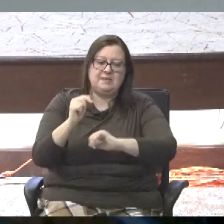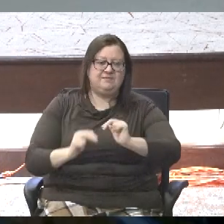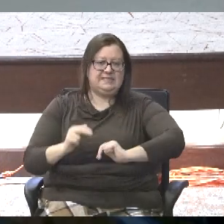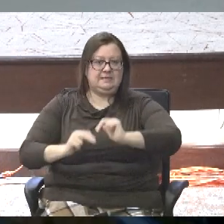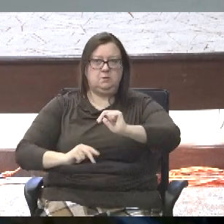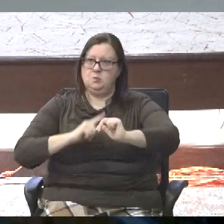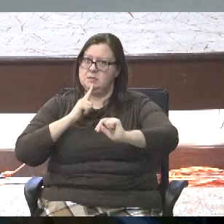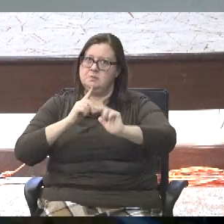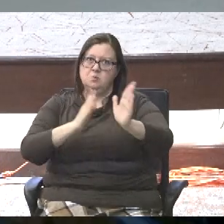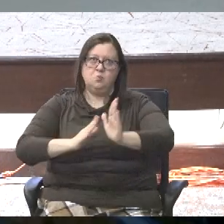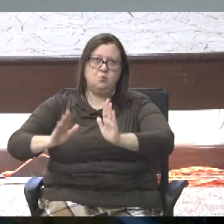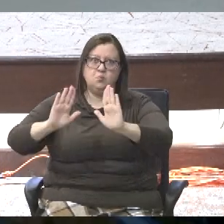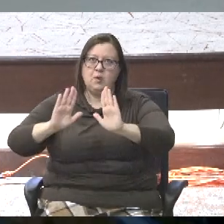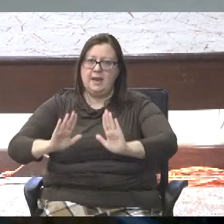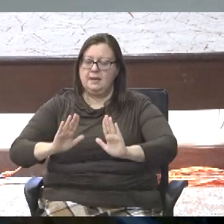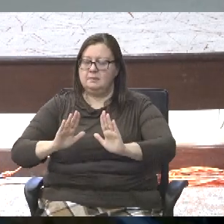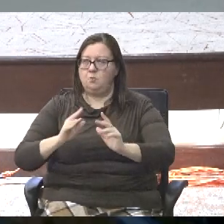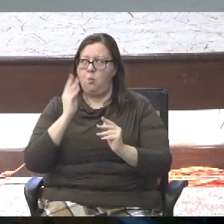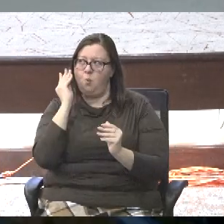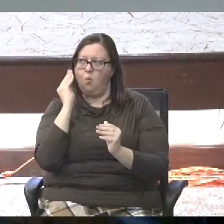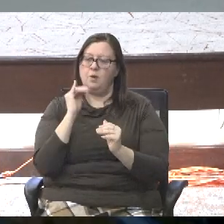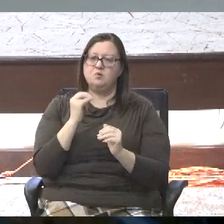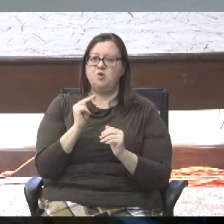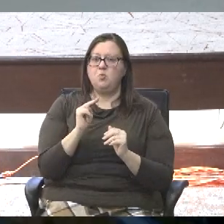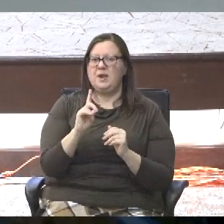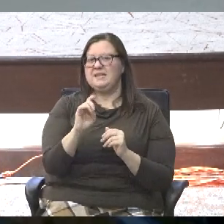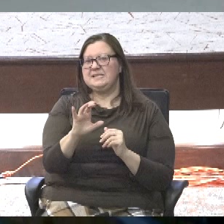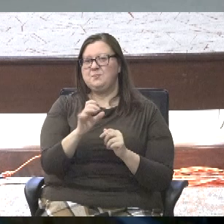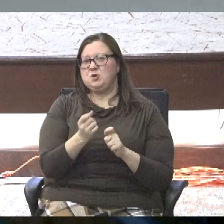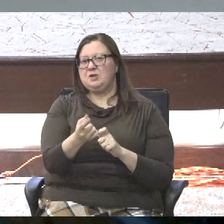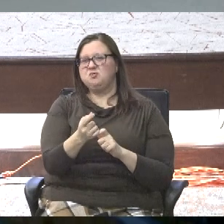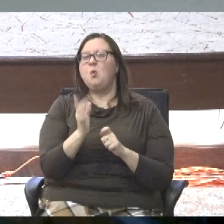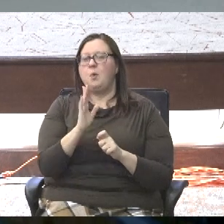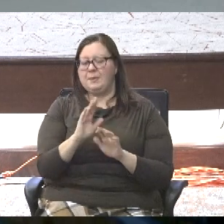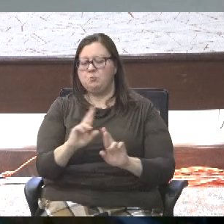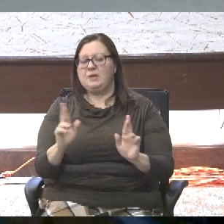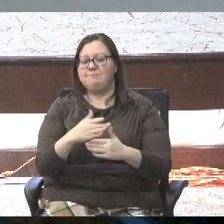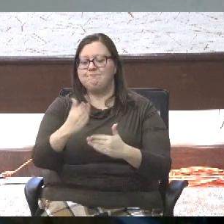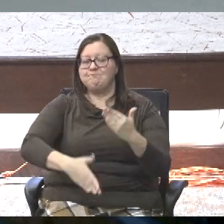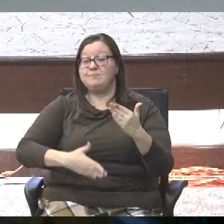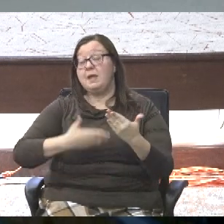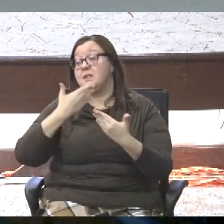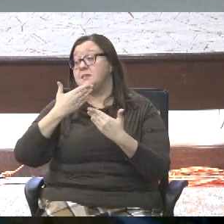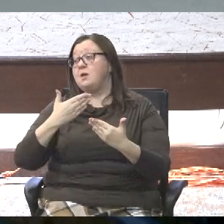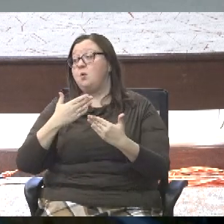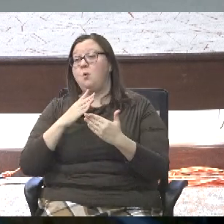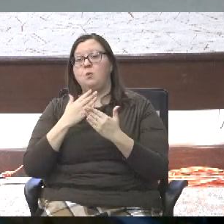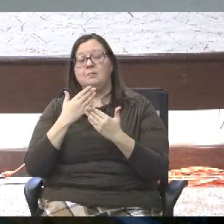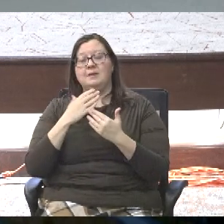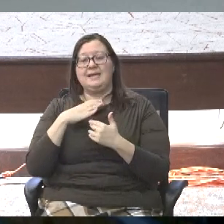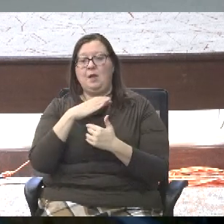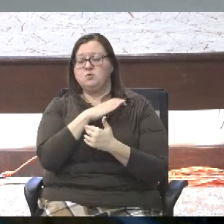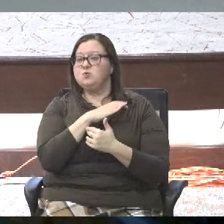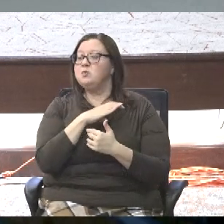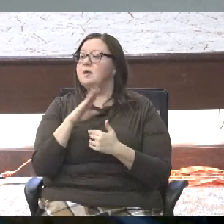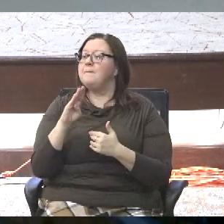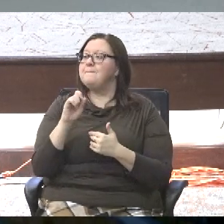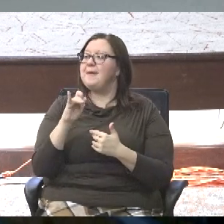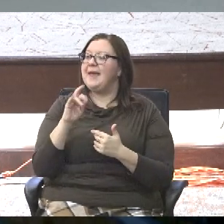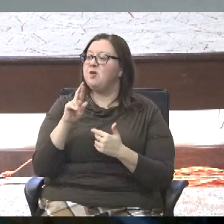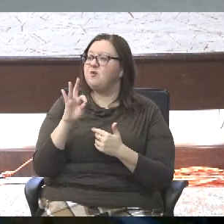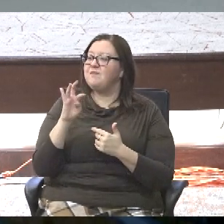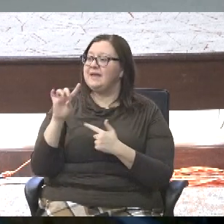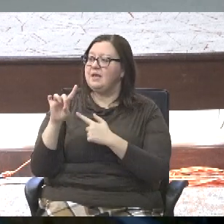And again, December 25 or January, that'll be done in about a year. And I appreciate particularly Councilmember Bearfield, who's been kind of the